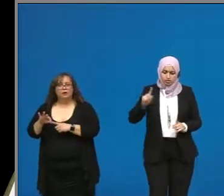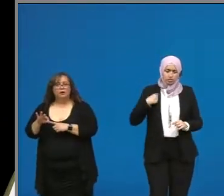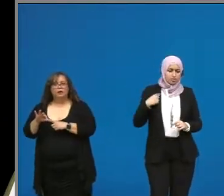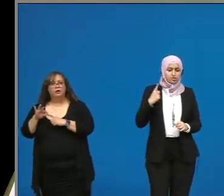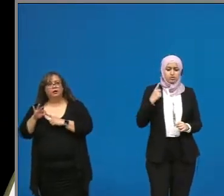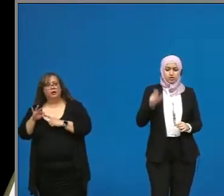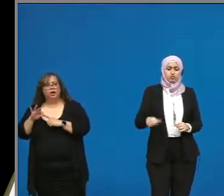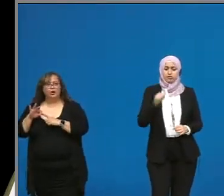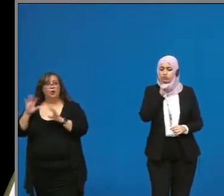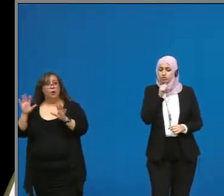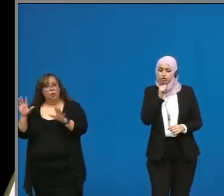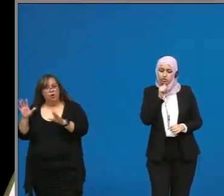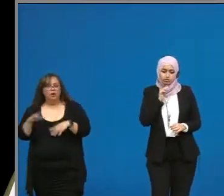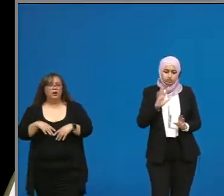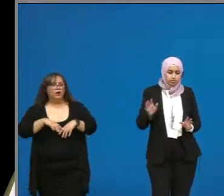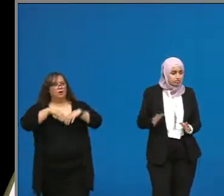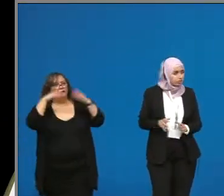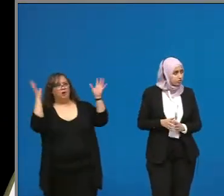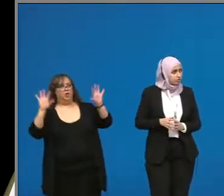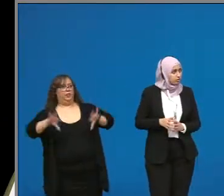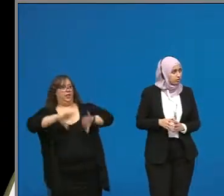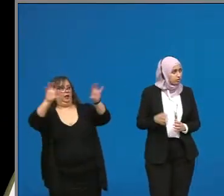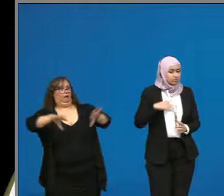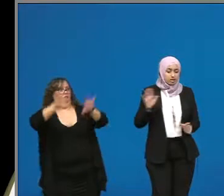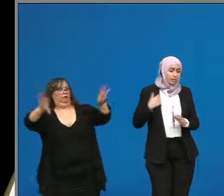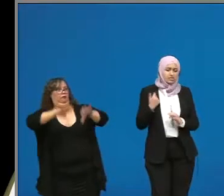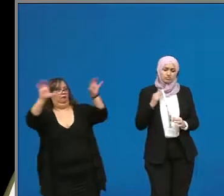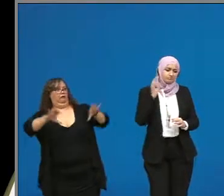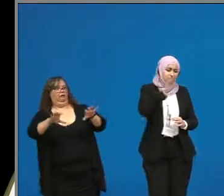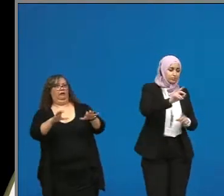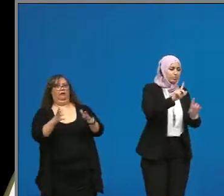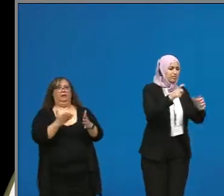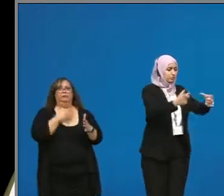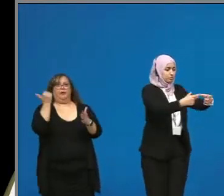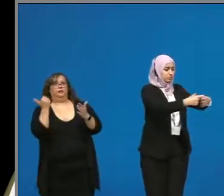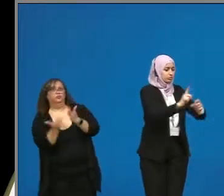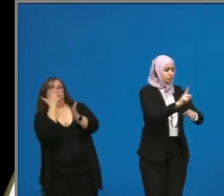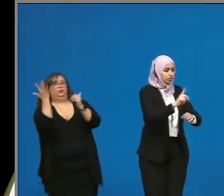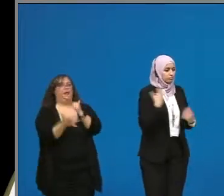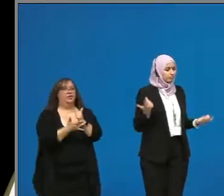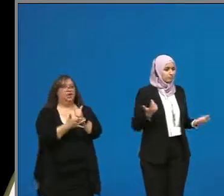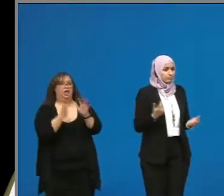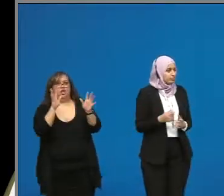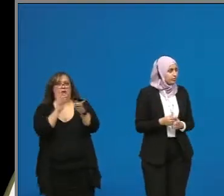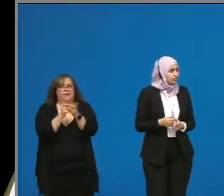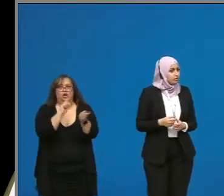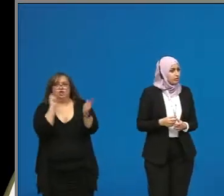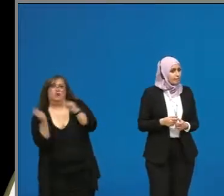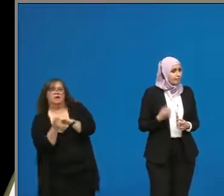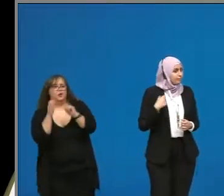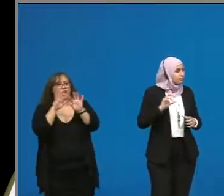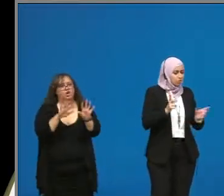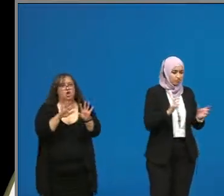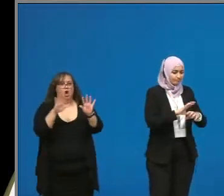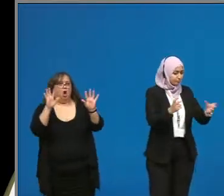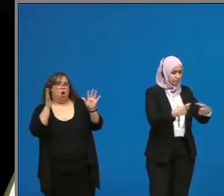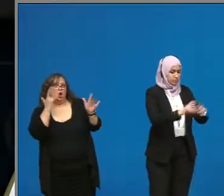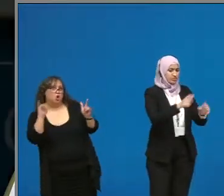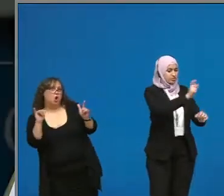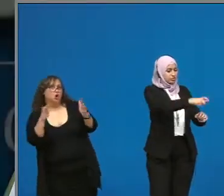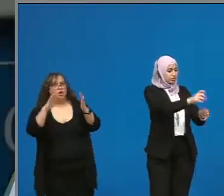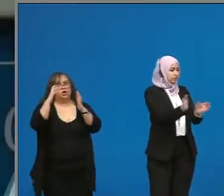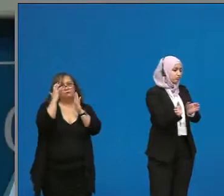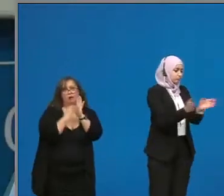whiz-bang technology. It's not about those fancy things. It's not about digital transformation. It's not about coding and programming. It